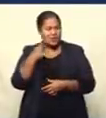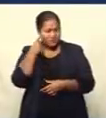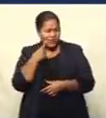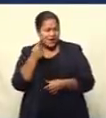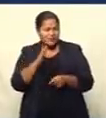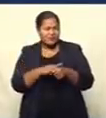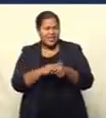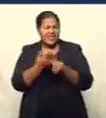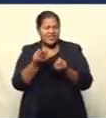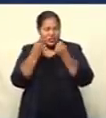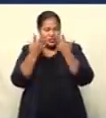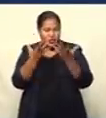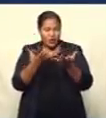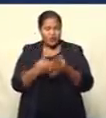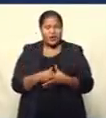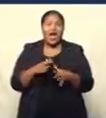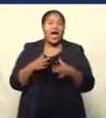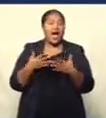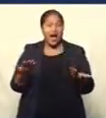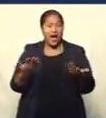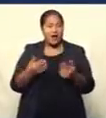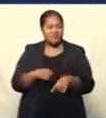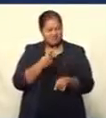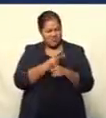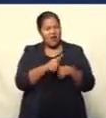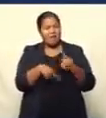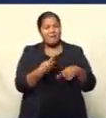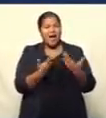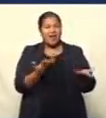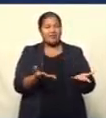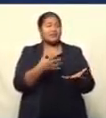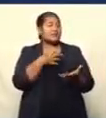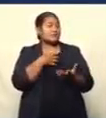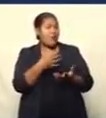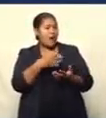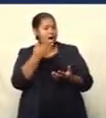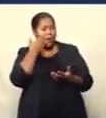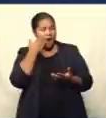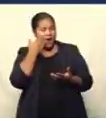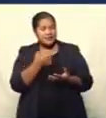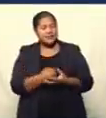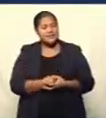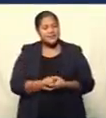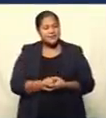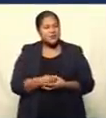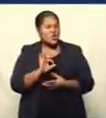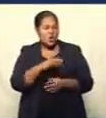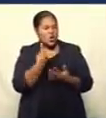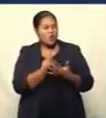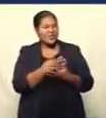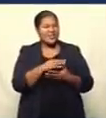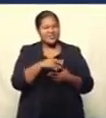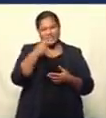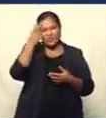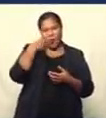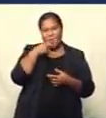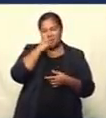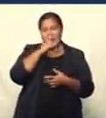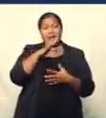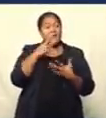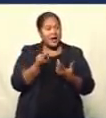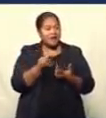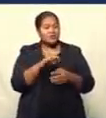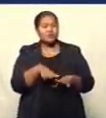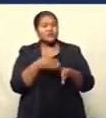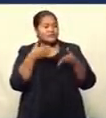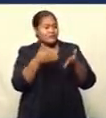lupus visible by talking about this, not only to our adult audiences, but we